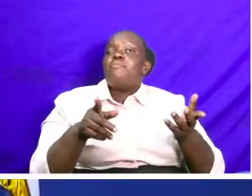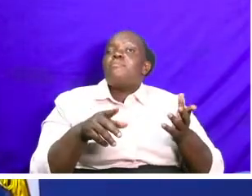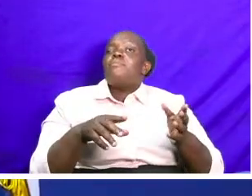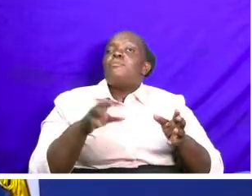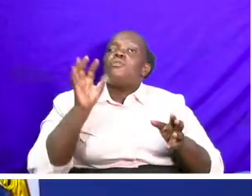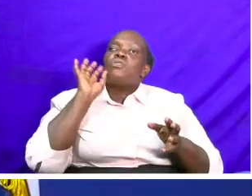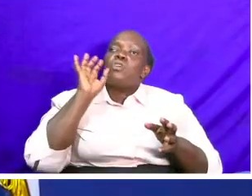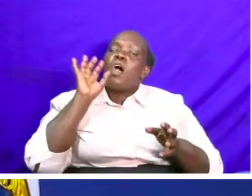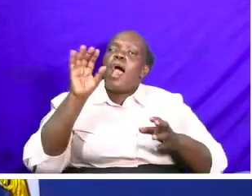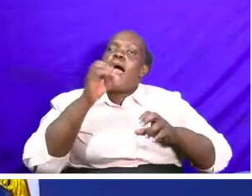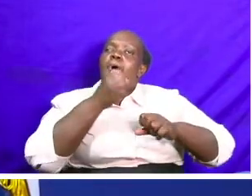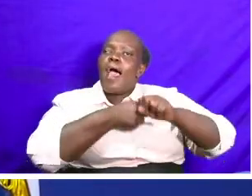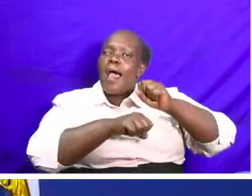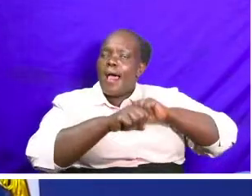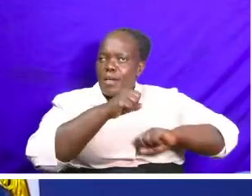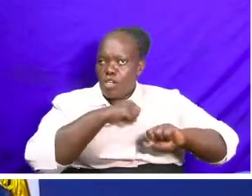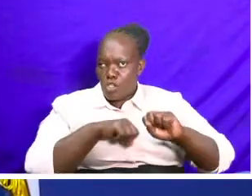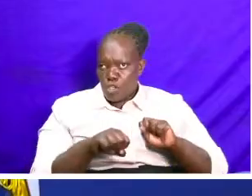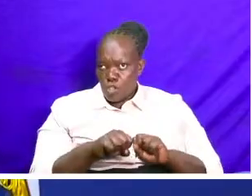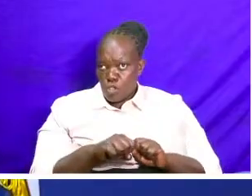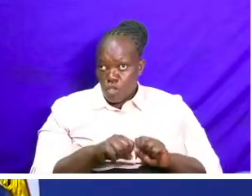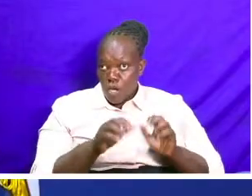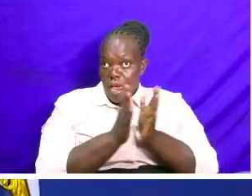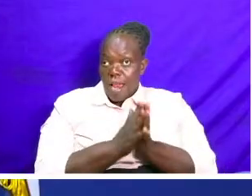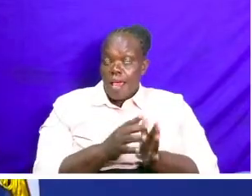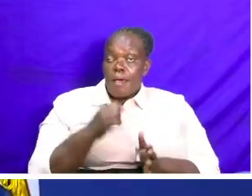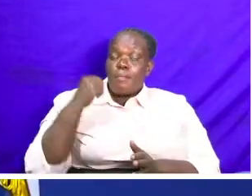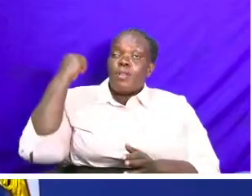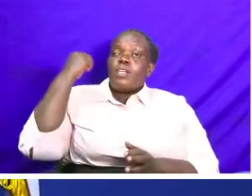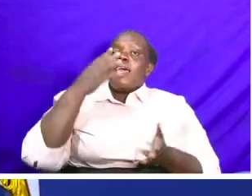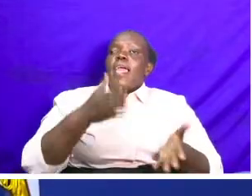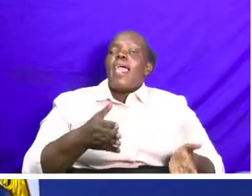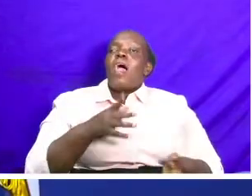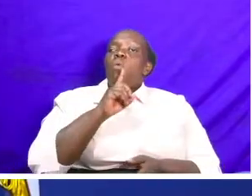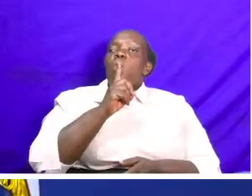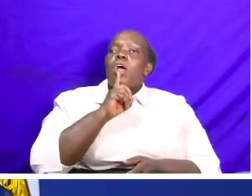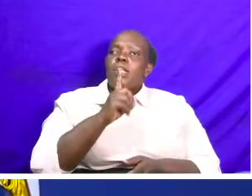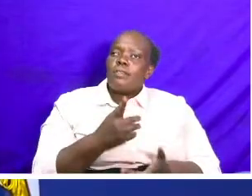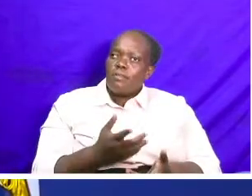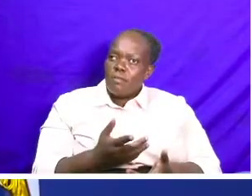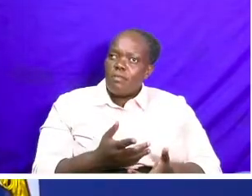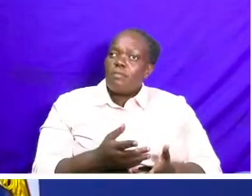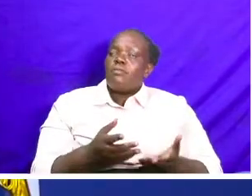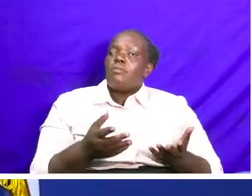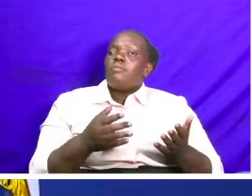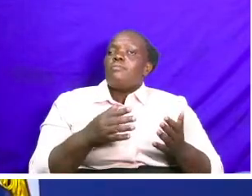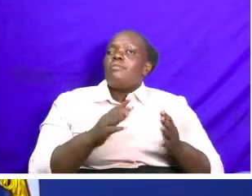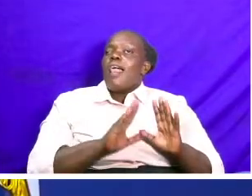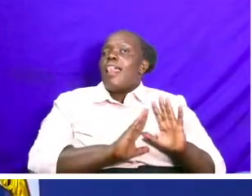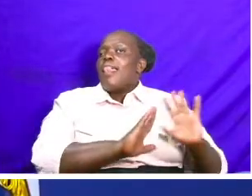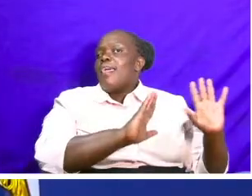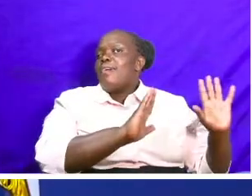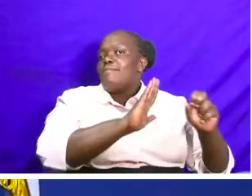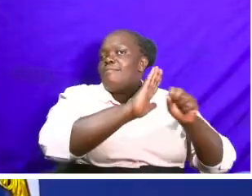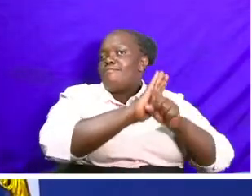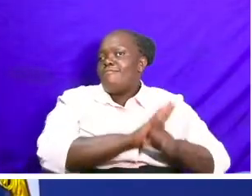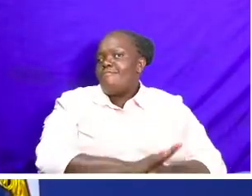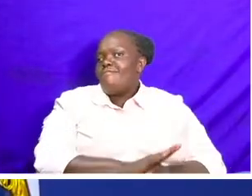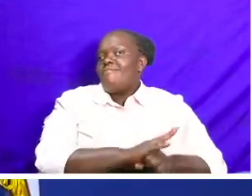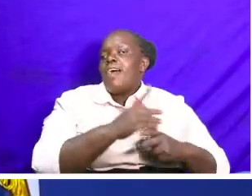condemns such actions, and politicians are hereby warned to desist from exploiting